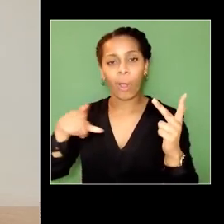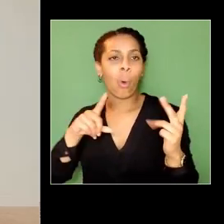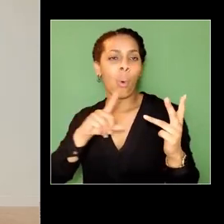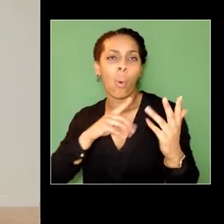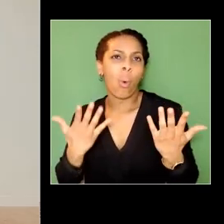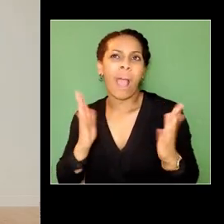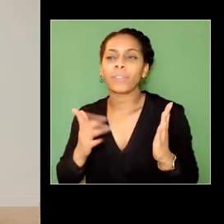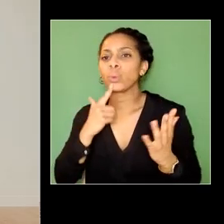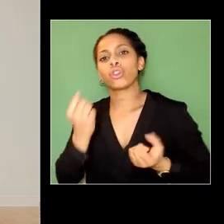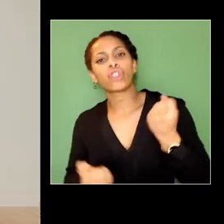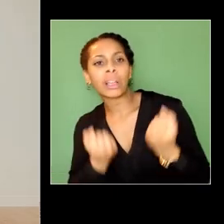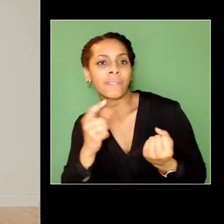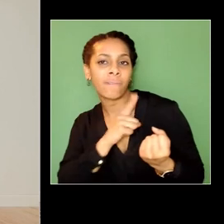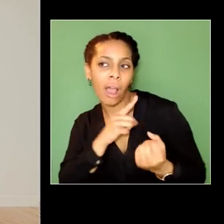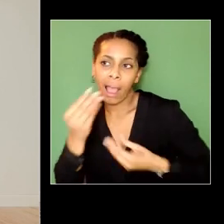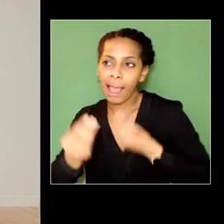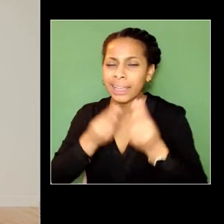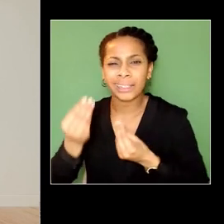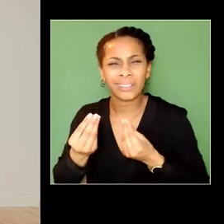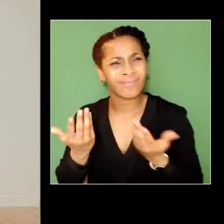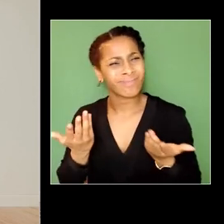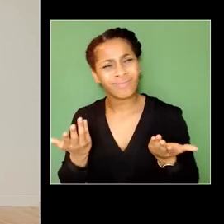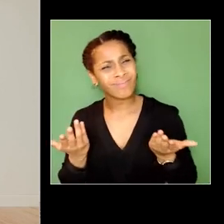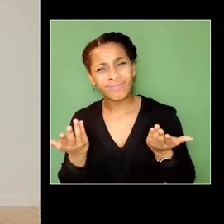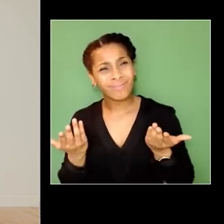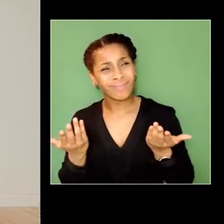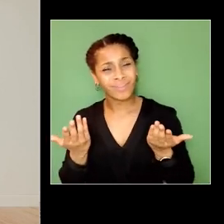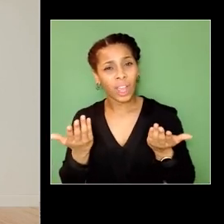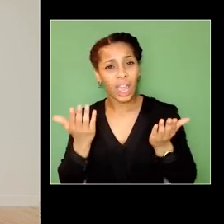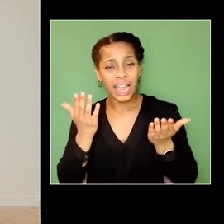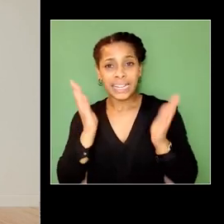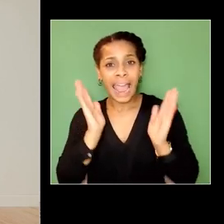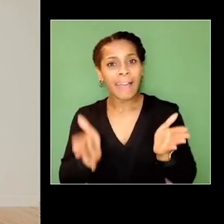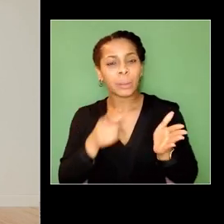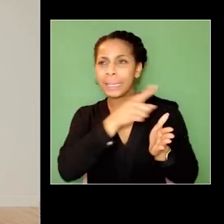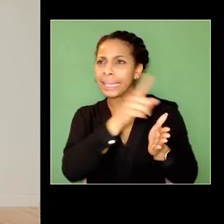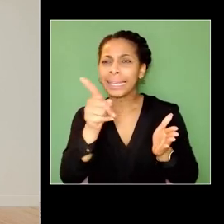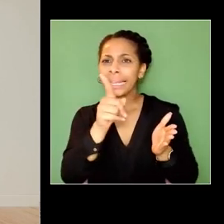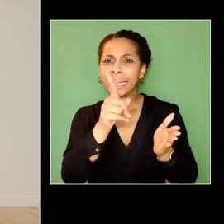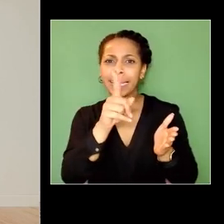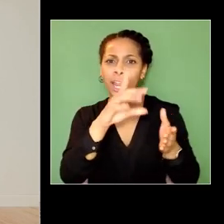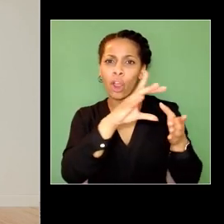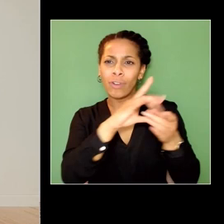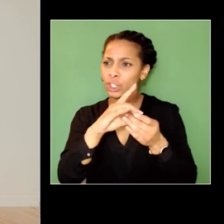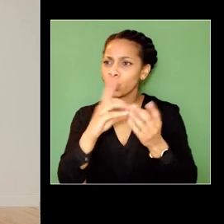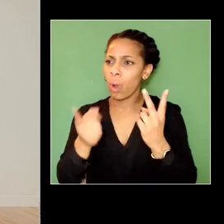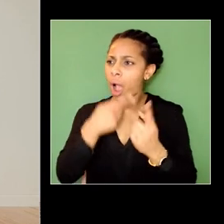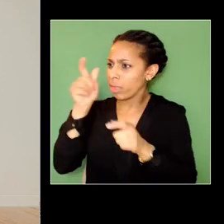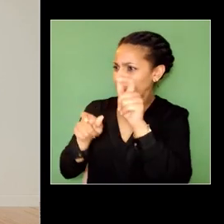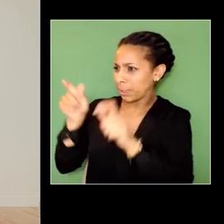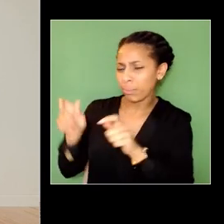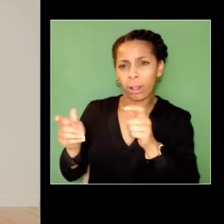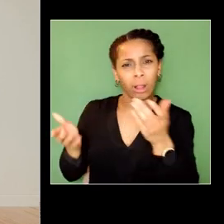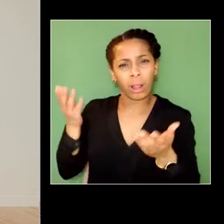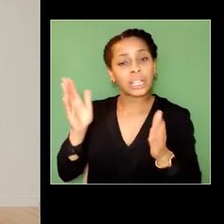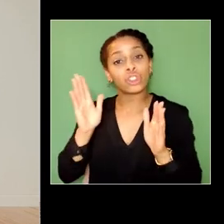or C, see it in relation to anyone else. As much as I felt it's so much a part of the world, I